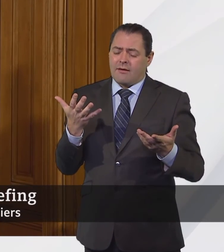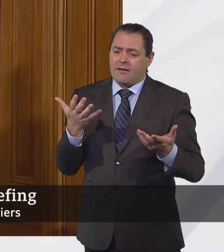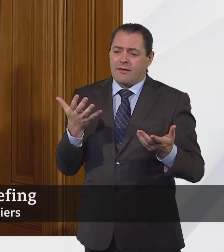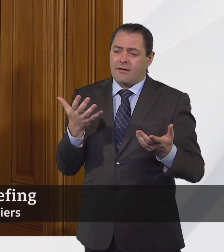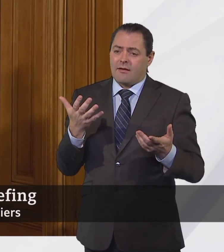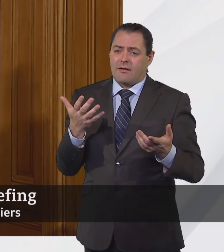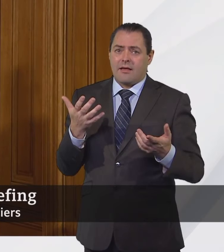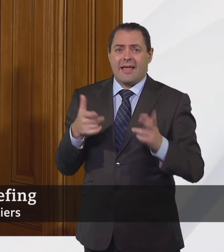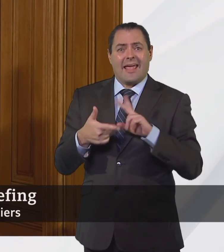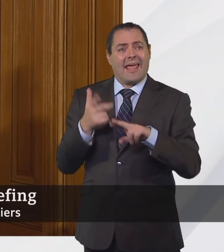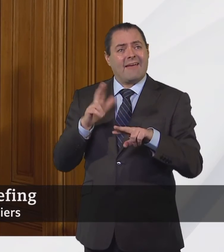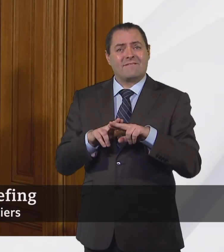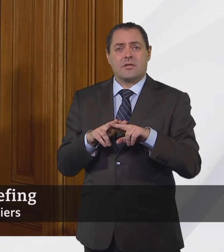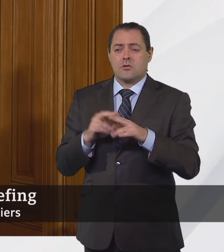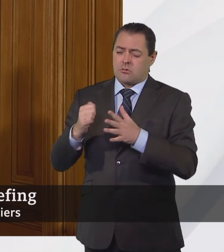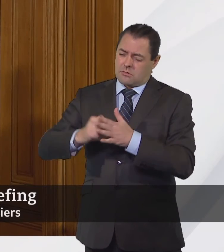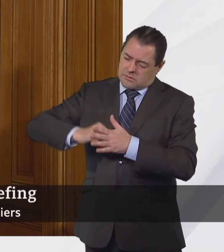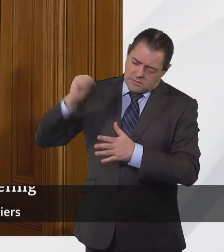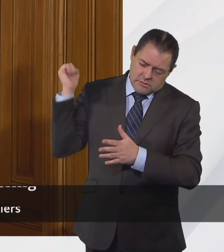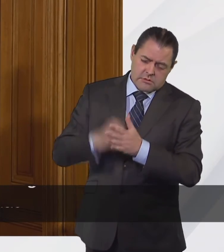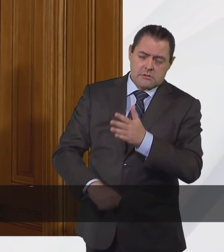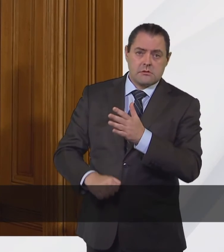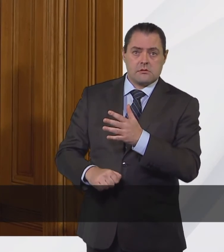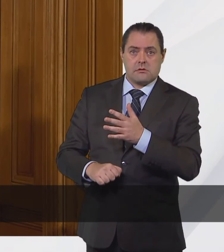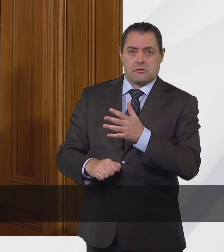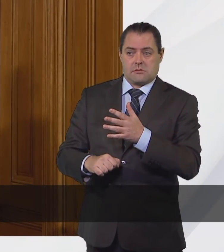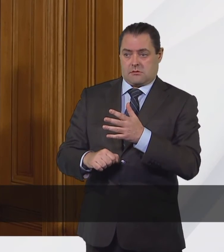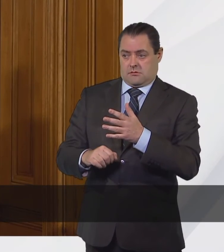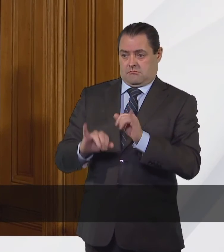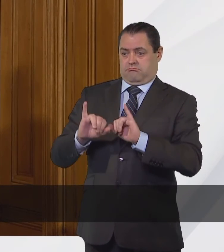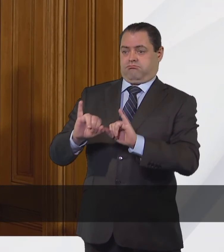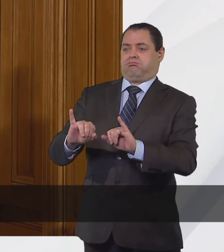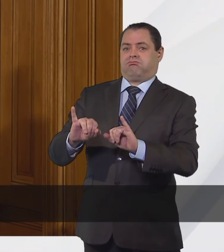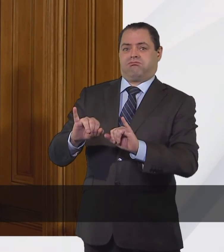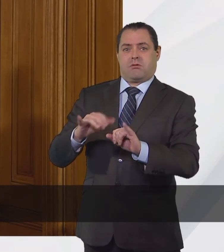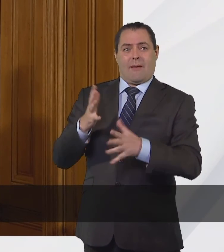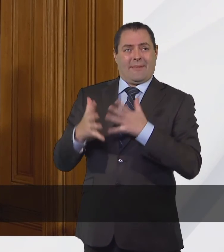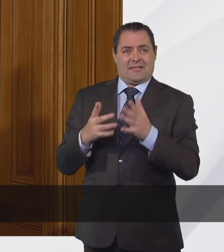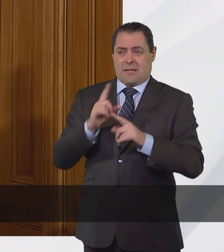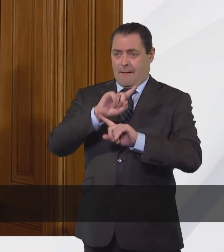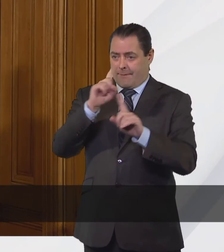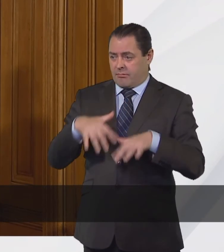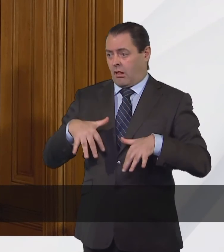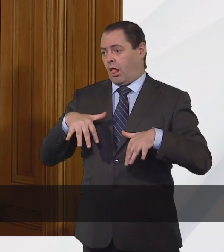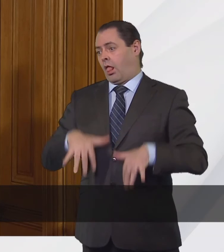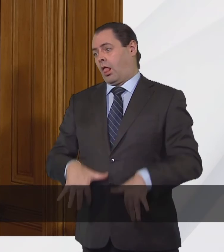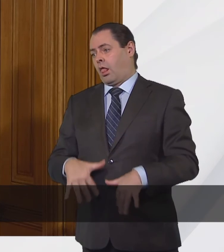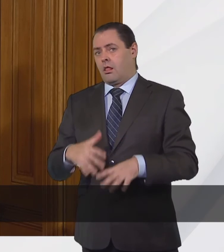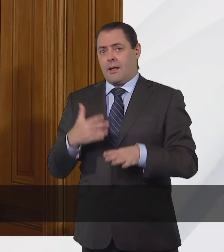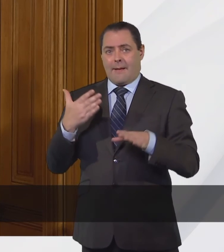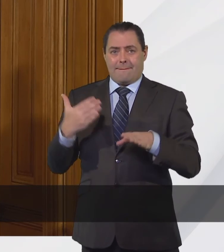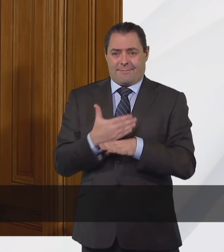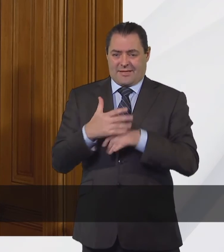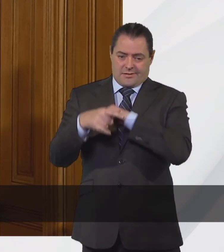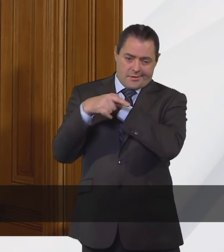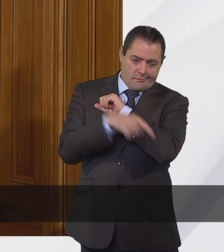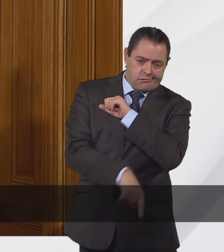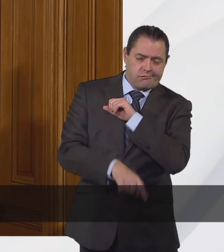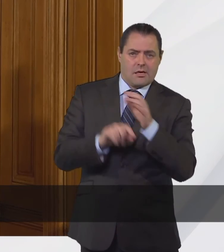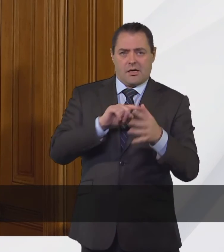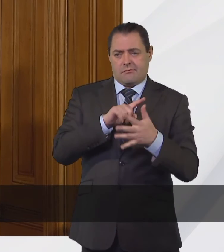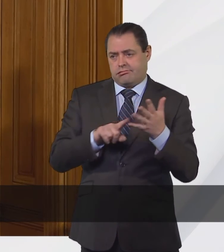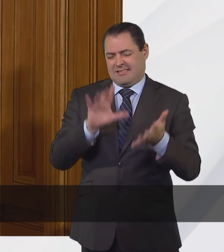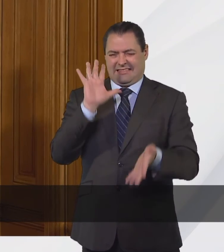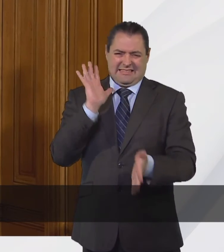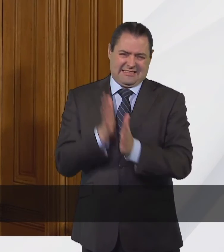do too much, then we end up damaging socially, economically, and in a variety of different ways, which are really obvious to people. And if we do